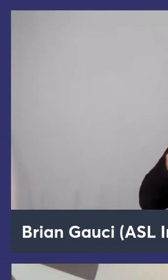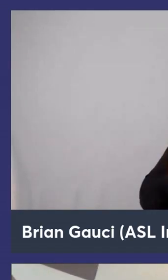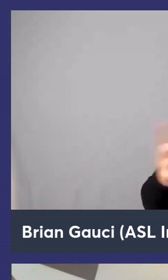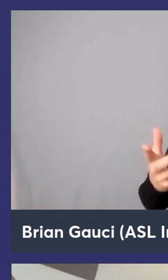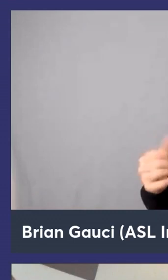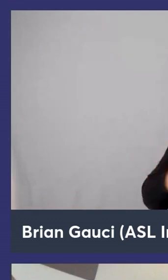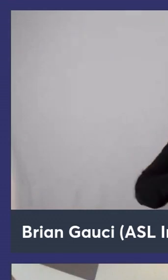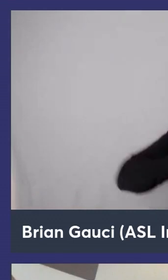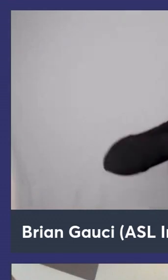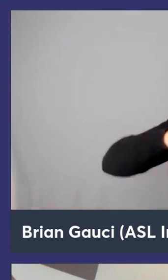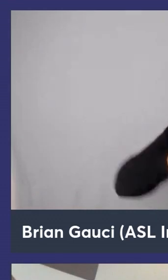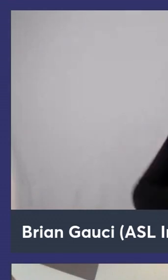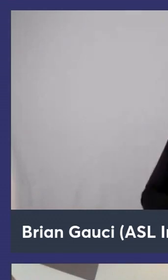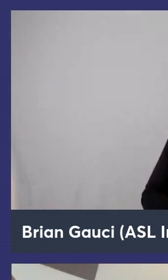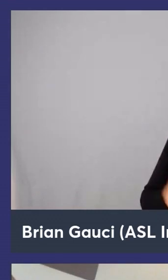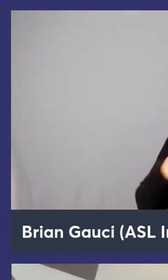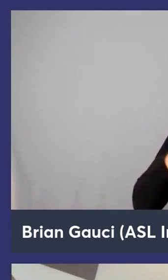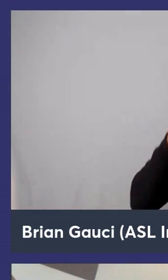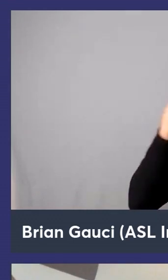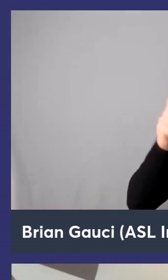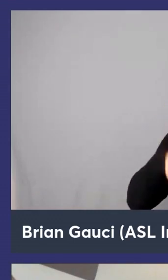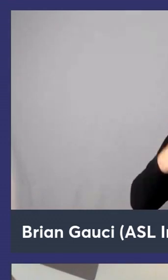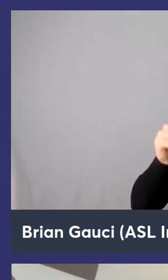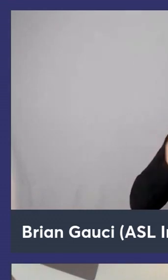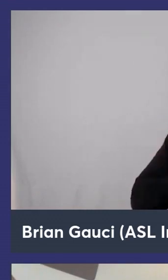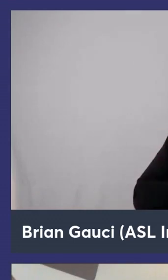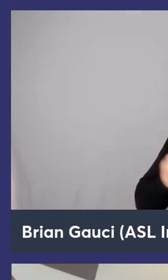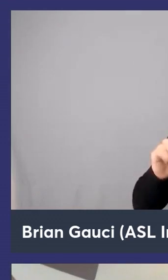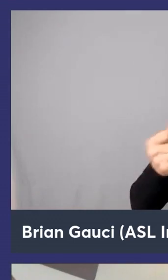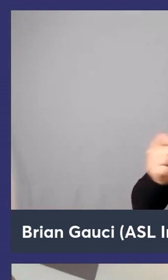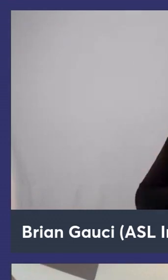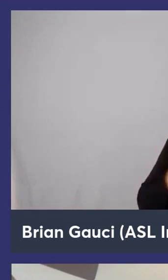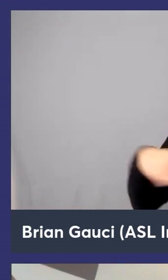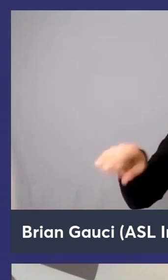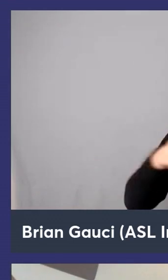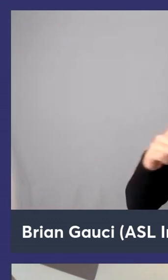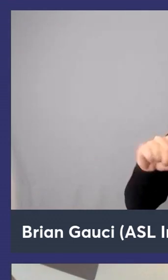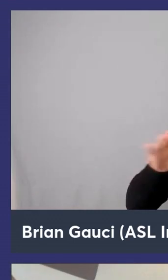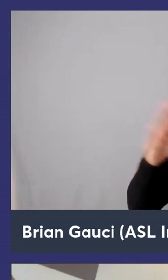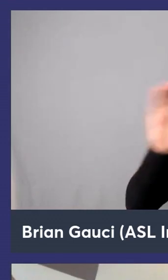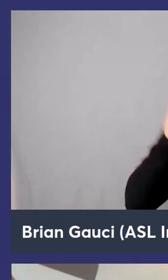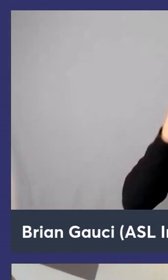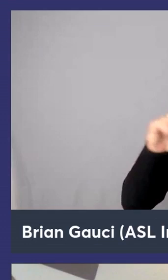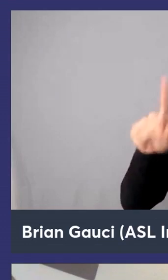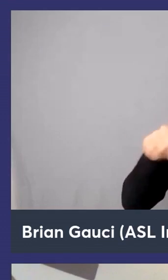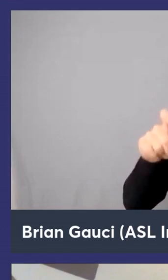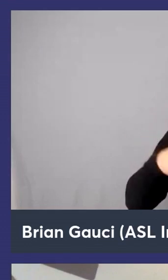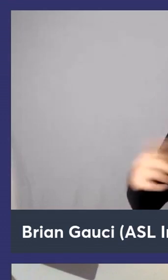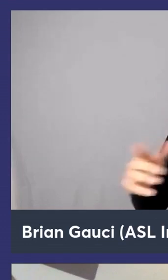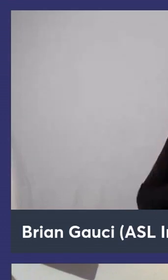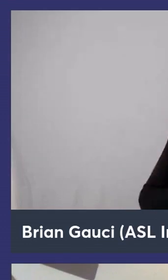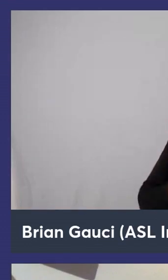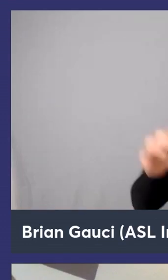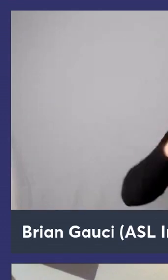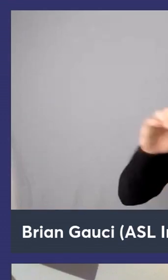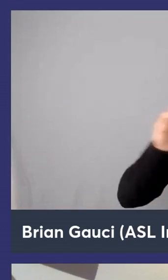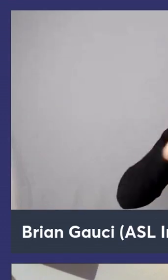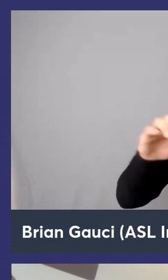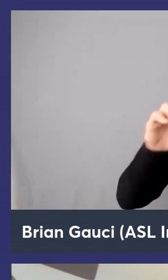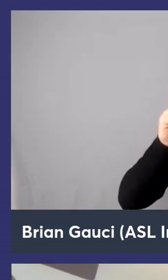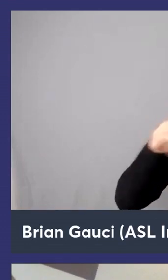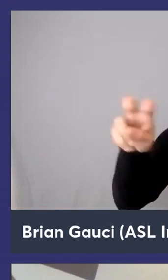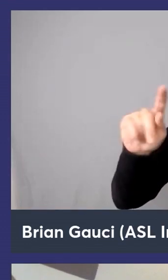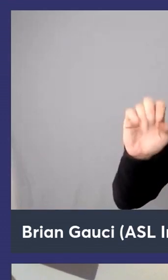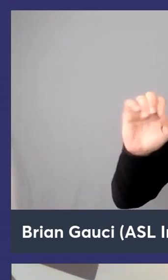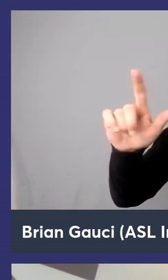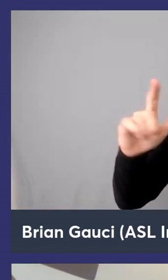things with OpenSearch to query, things like VPC flow logs and CloudTrail logs, just to kind of provide insight to,